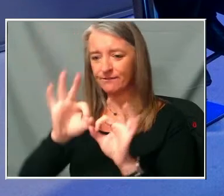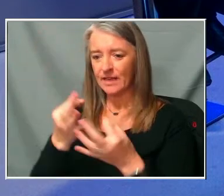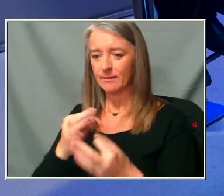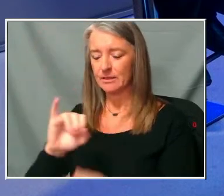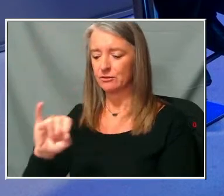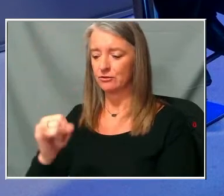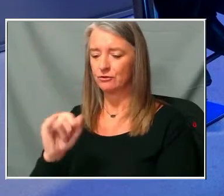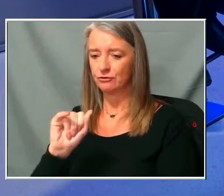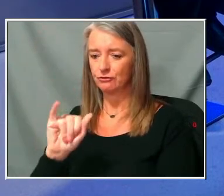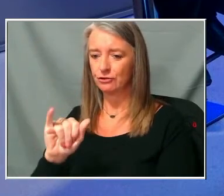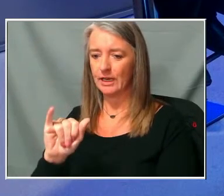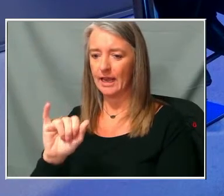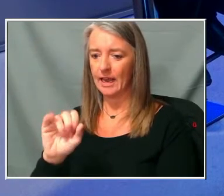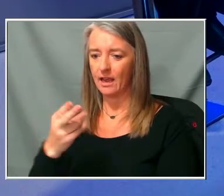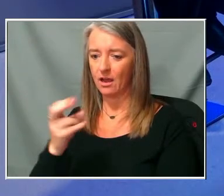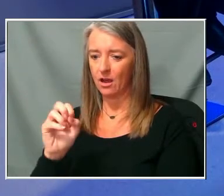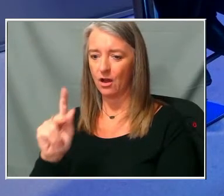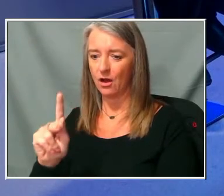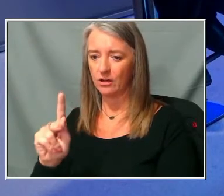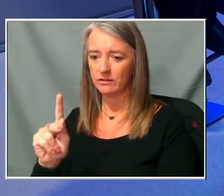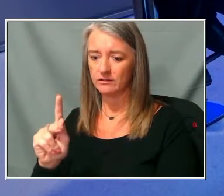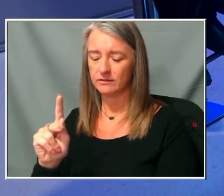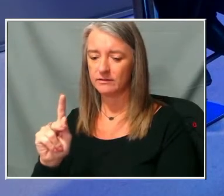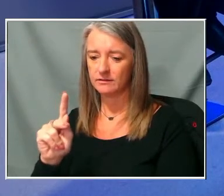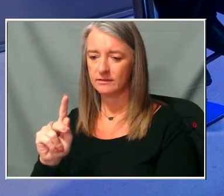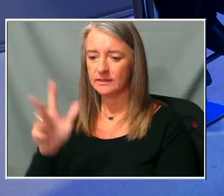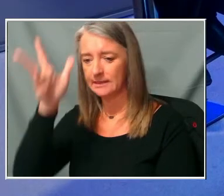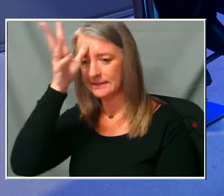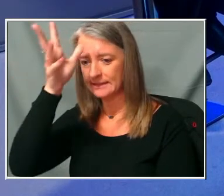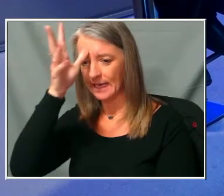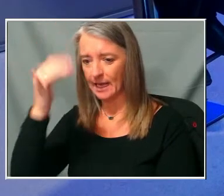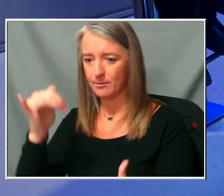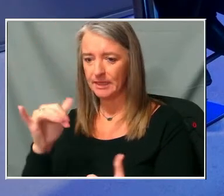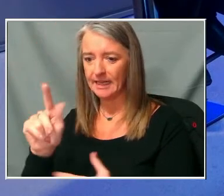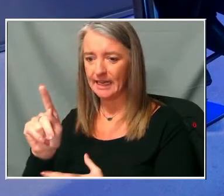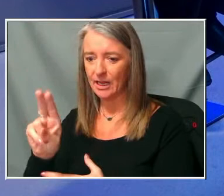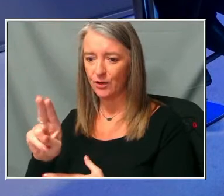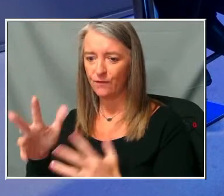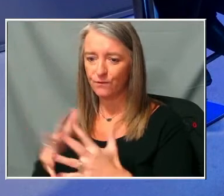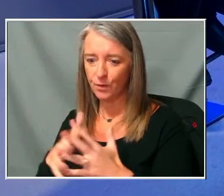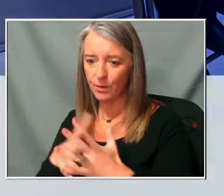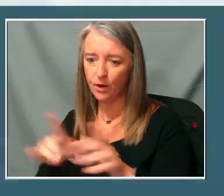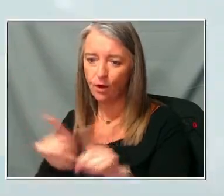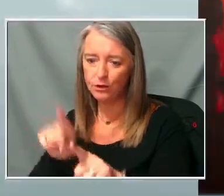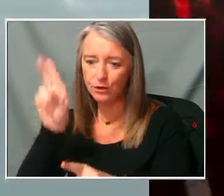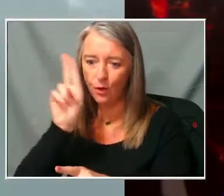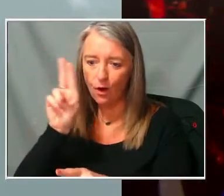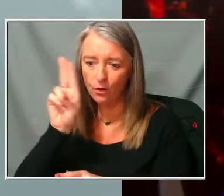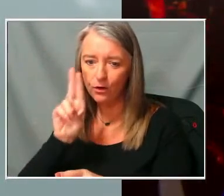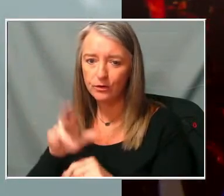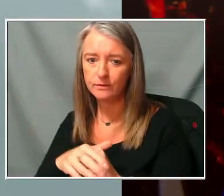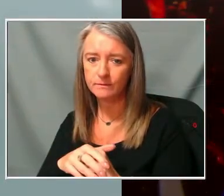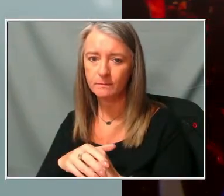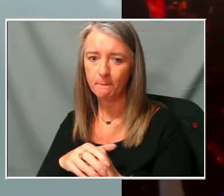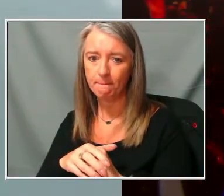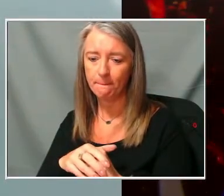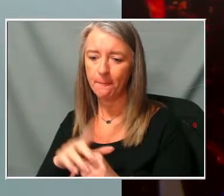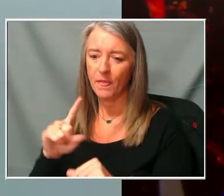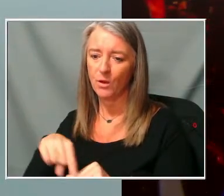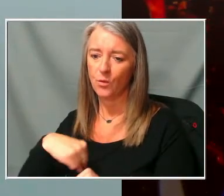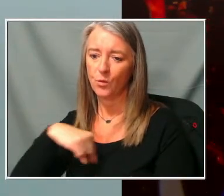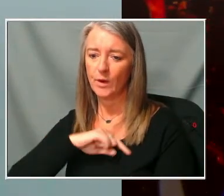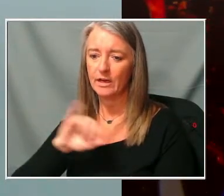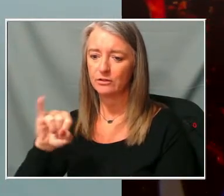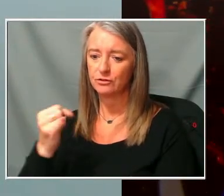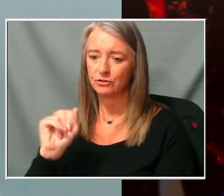I came into this world. Mm-hmm. My dad played 4 years of football at KU, as well as my uncle. We're Jayhawk fans, and